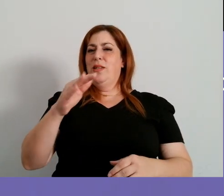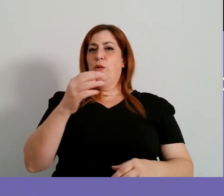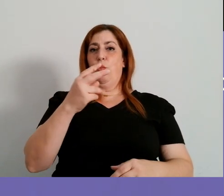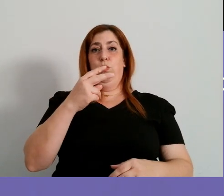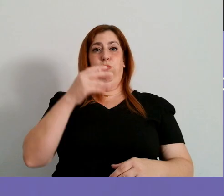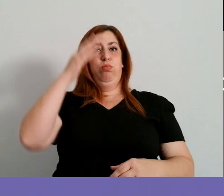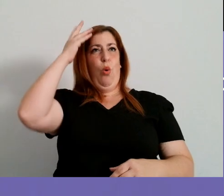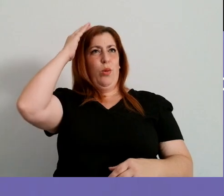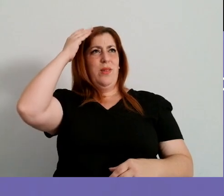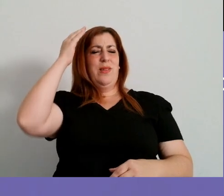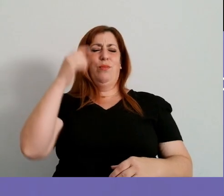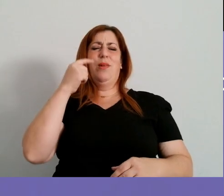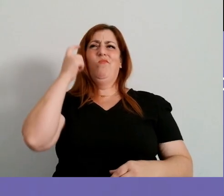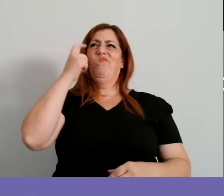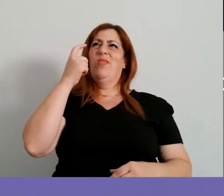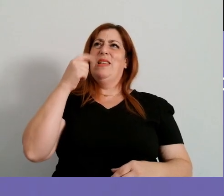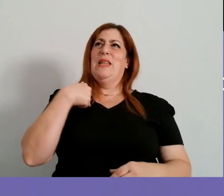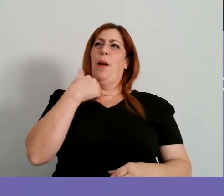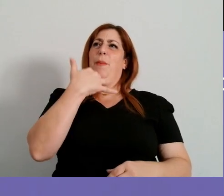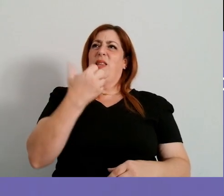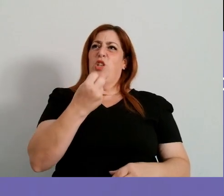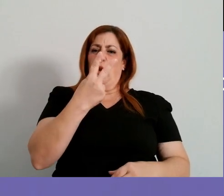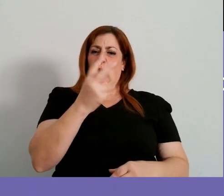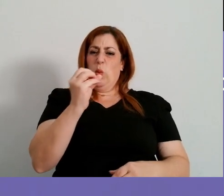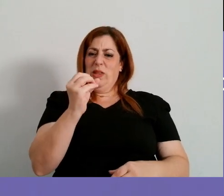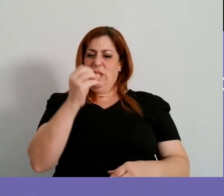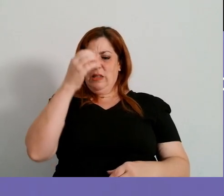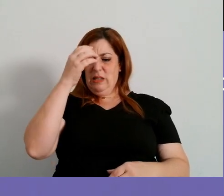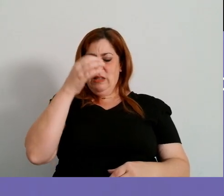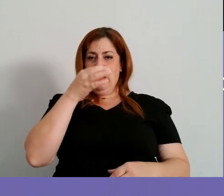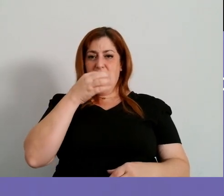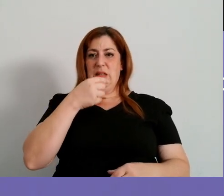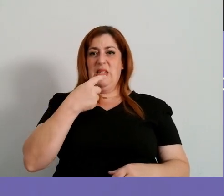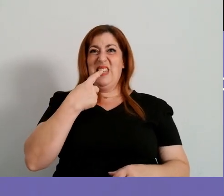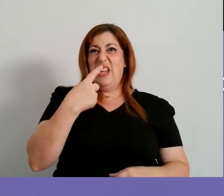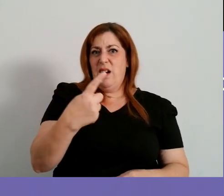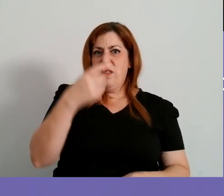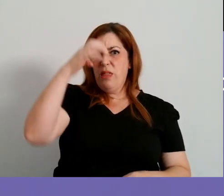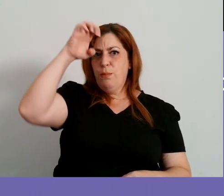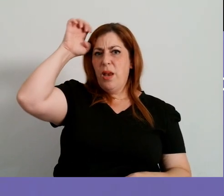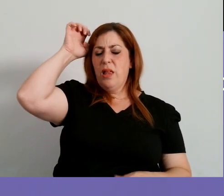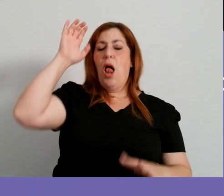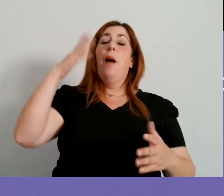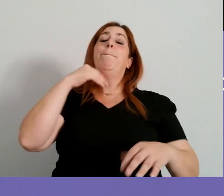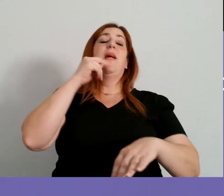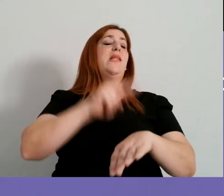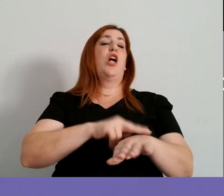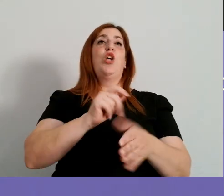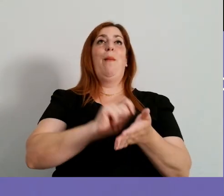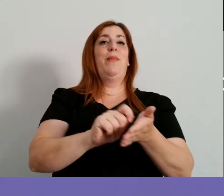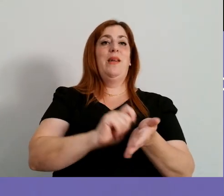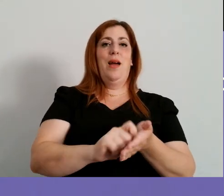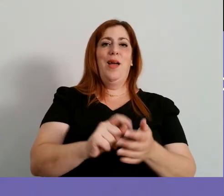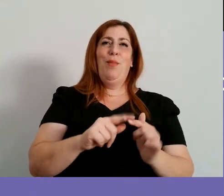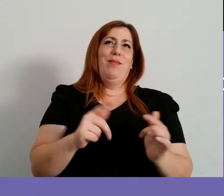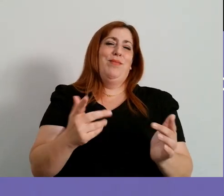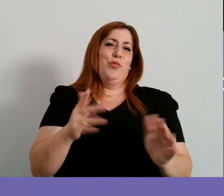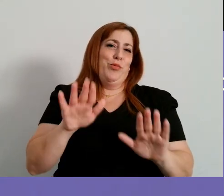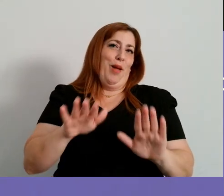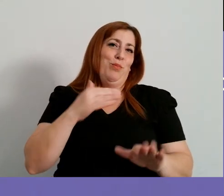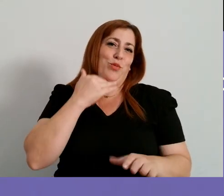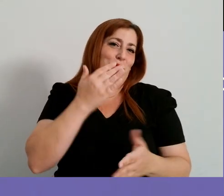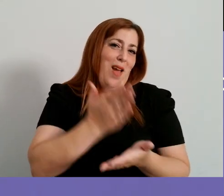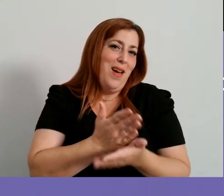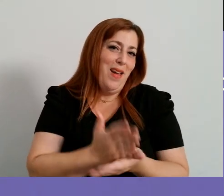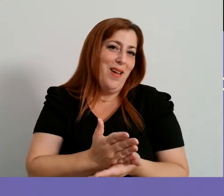years of experience, I can't apply for this job, when that's not the case. So that's the first, this is the